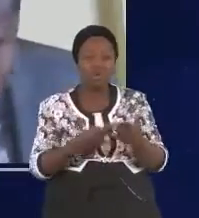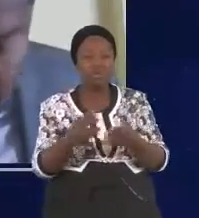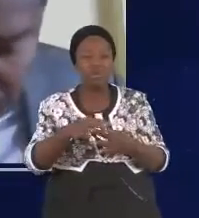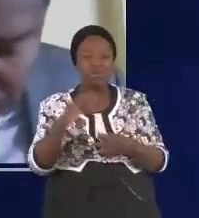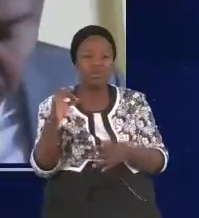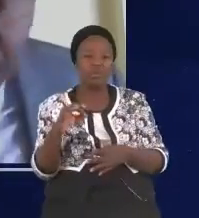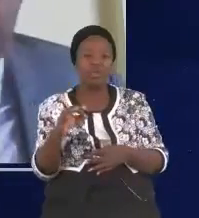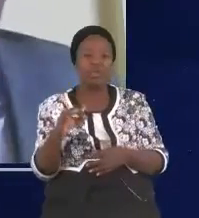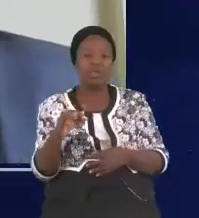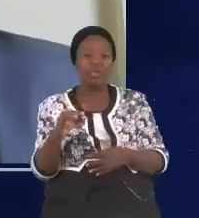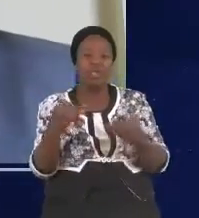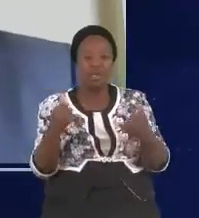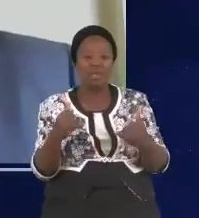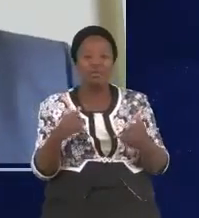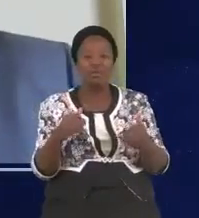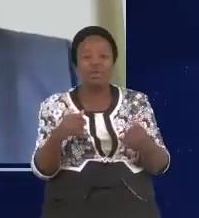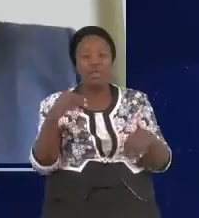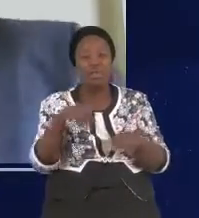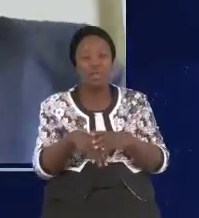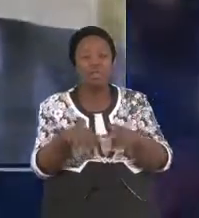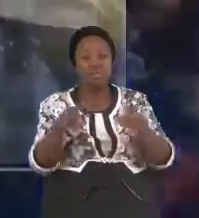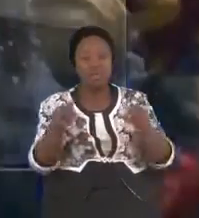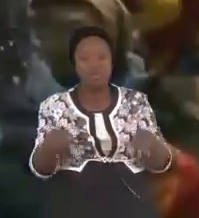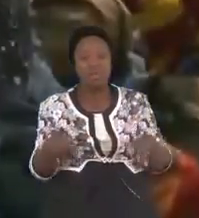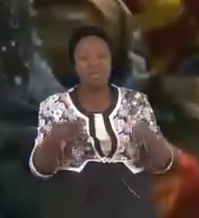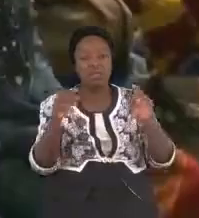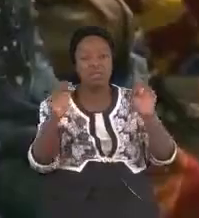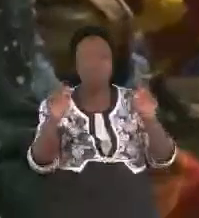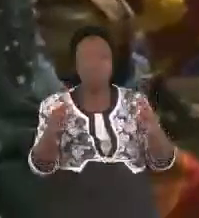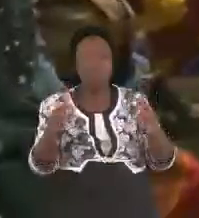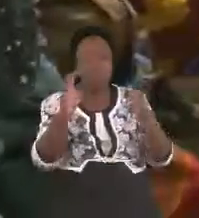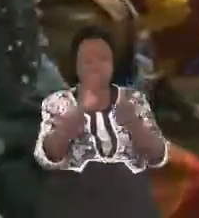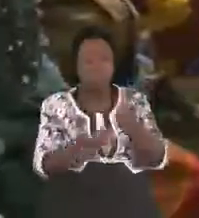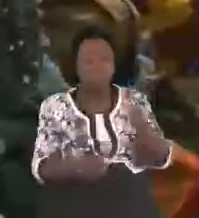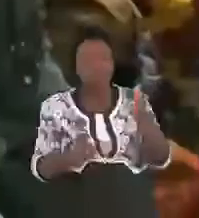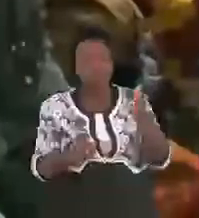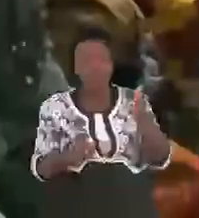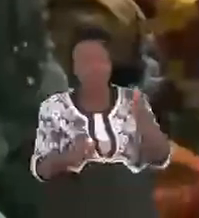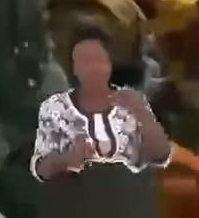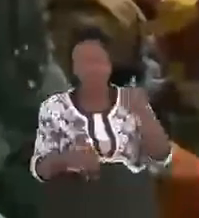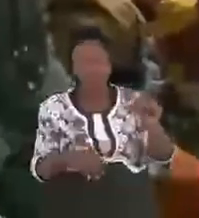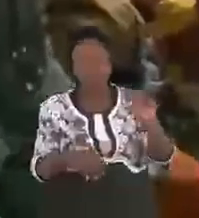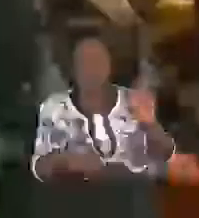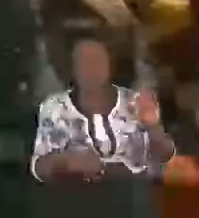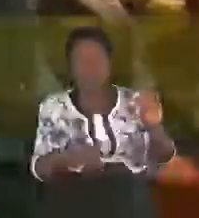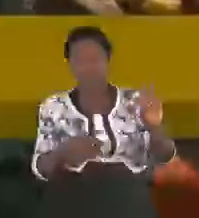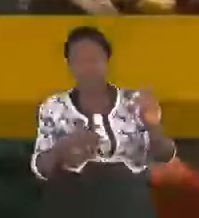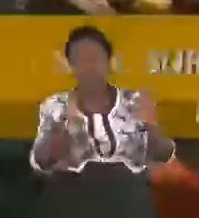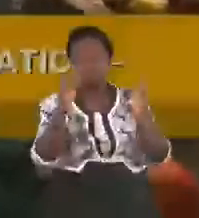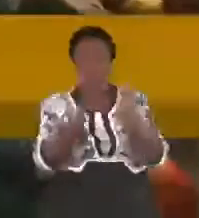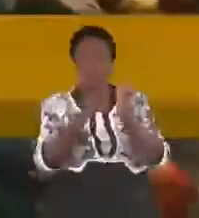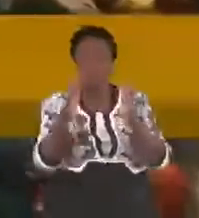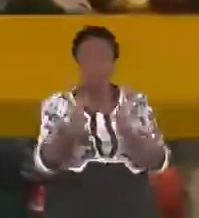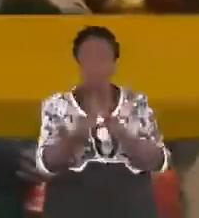number 17 now in chapter seven china jesus prayed